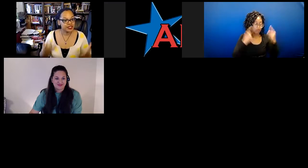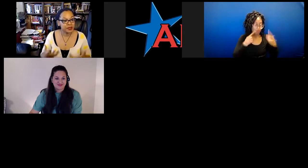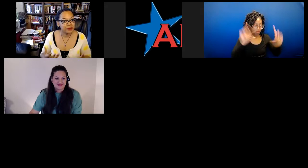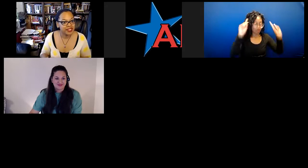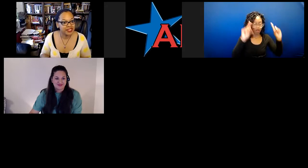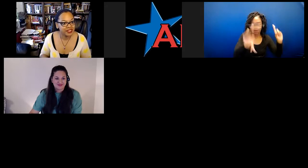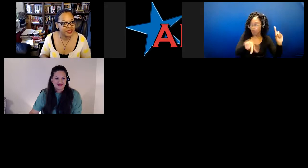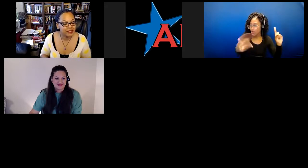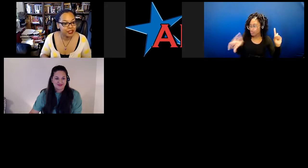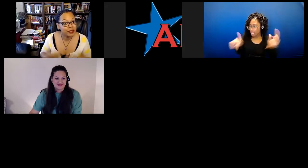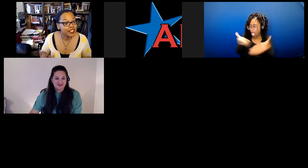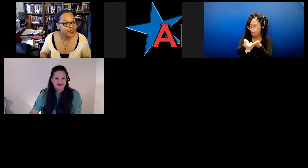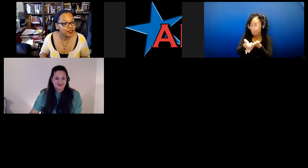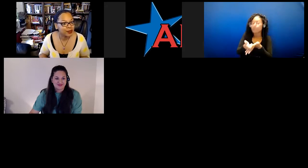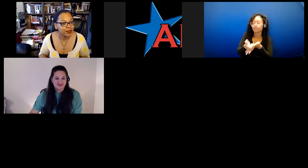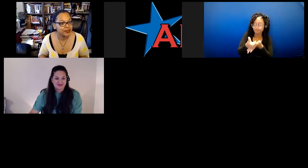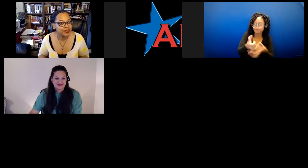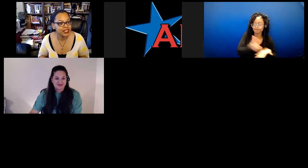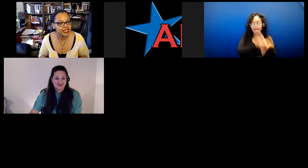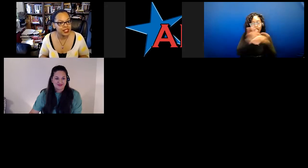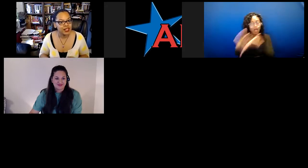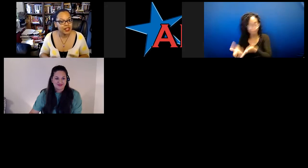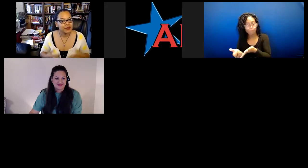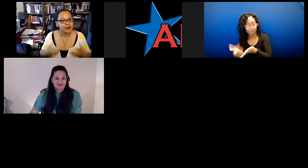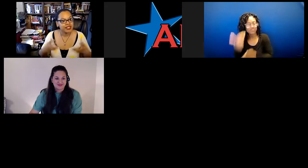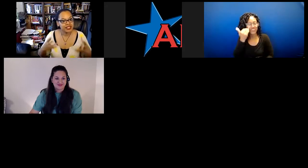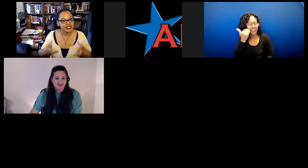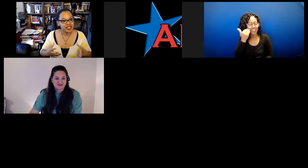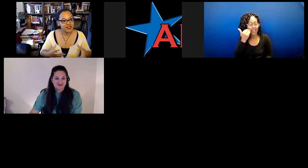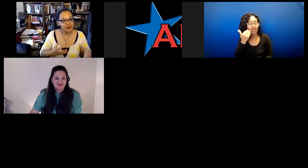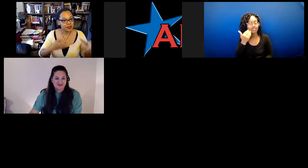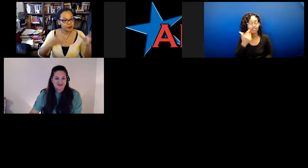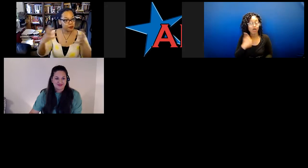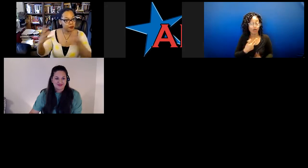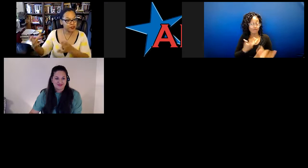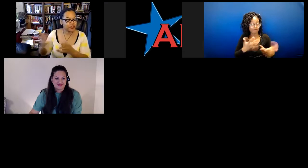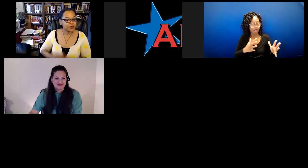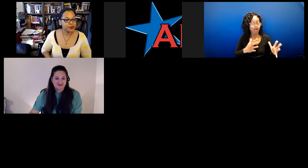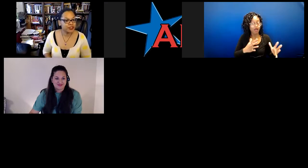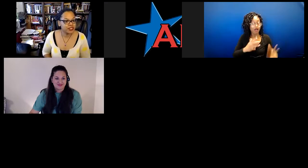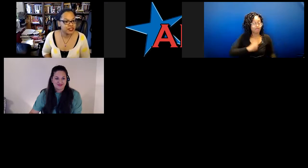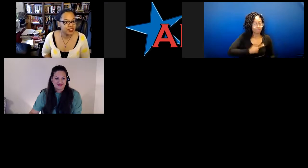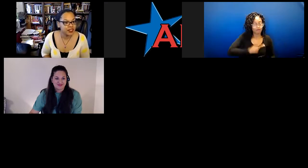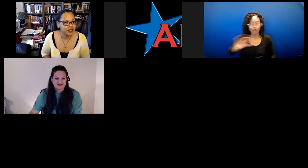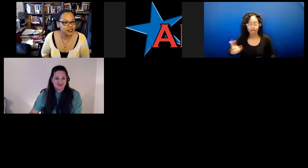there's some things left to be talked about, right? Because as we march